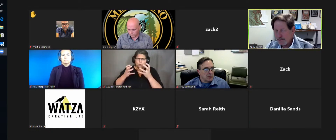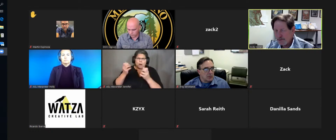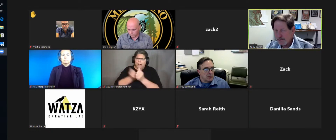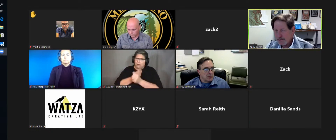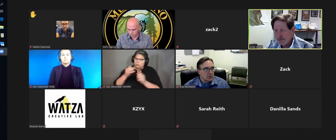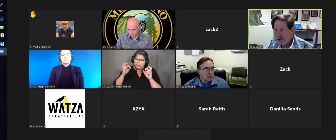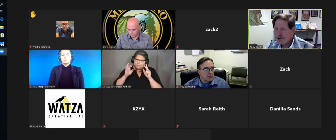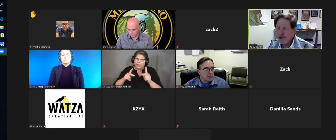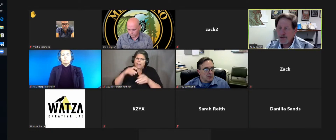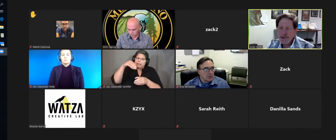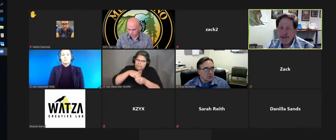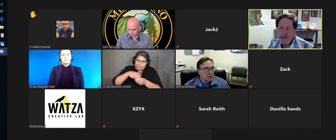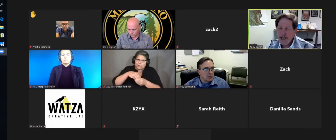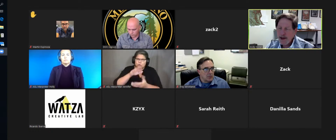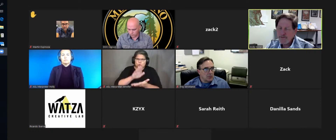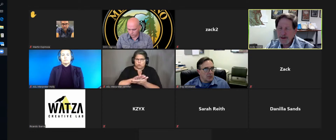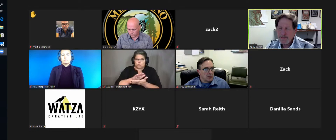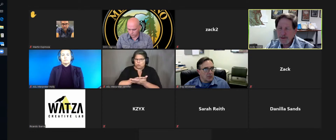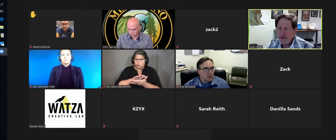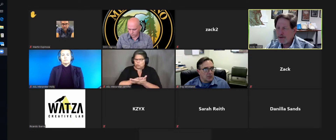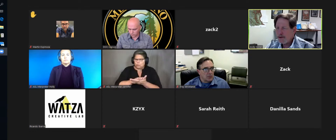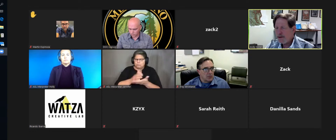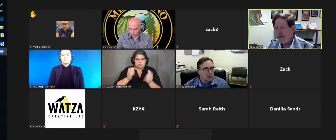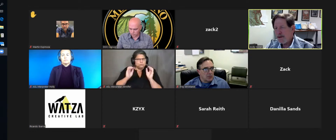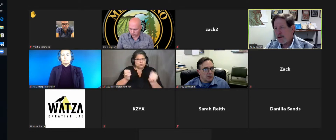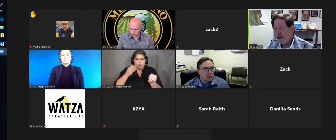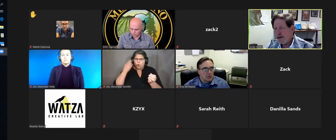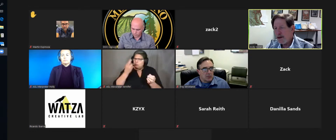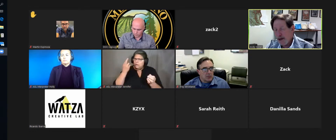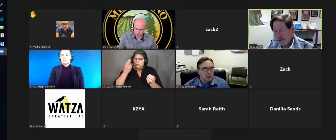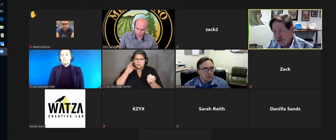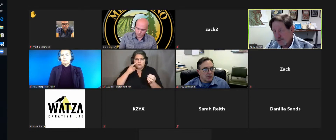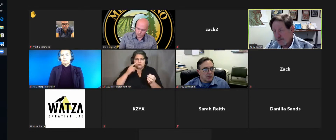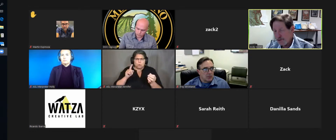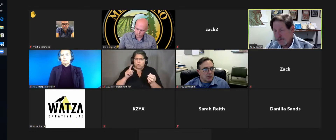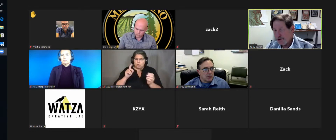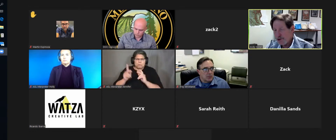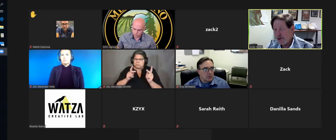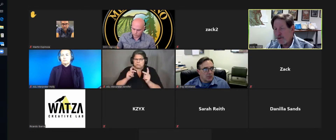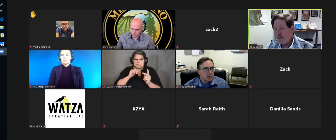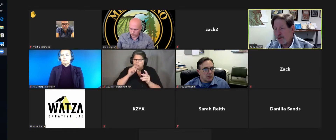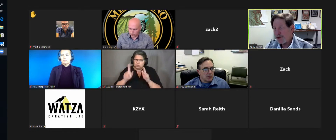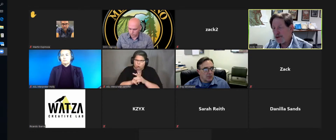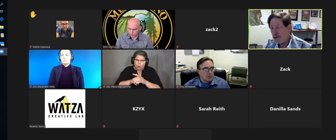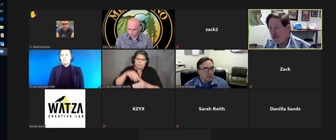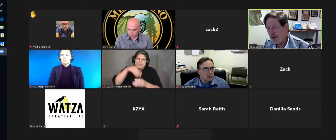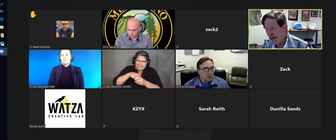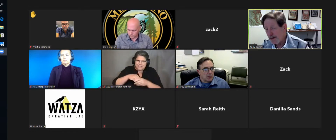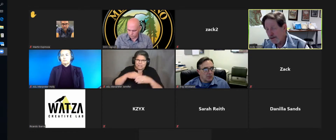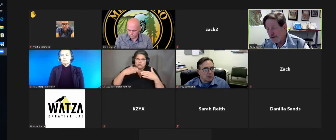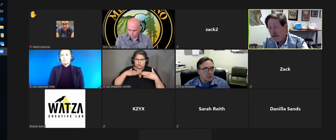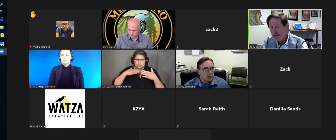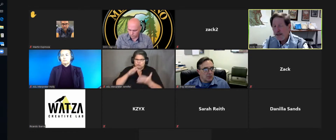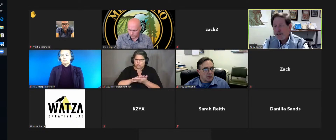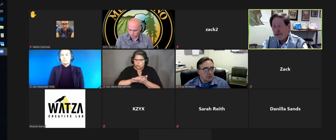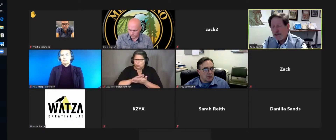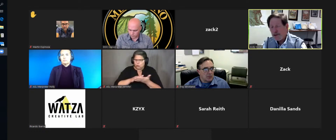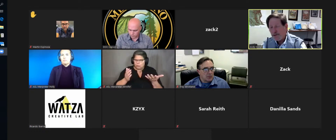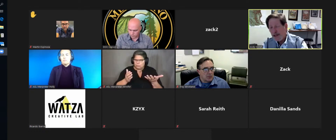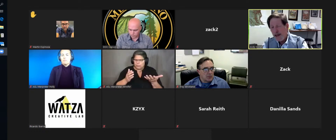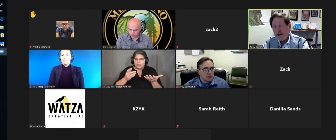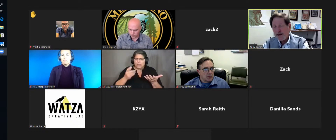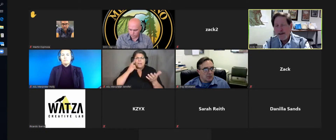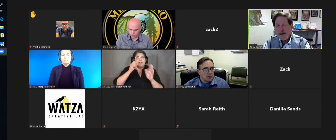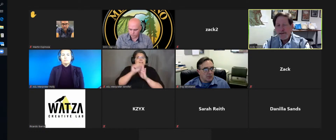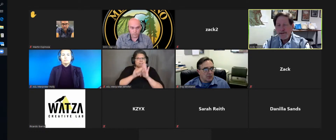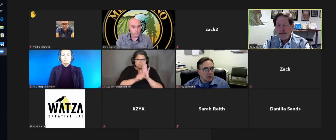school. Okay. There's no reason to have people not at school. So we're going to do what we can. I think the state is going to do what